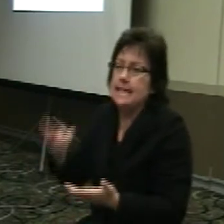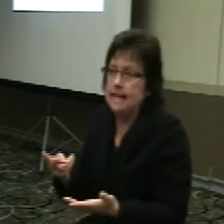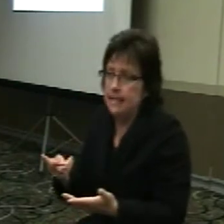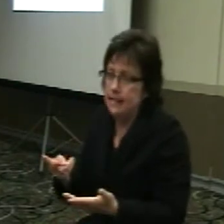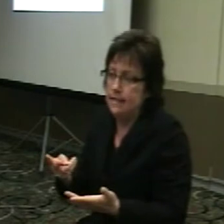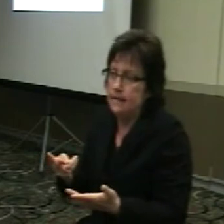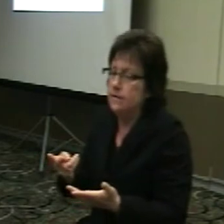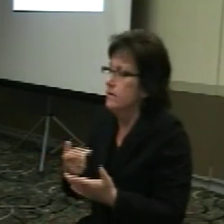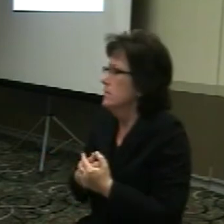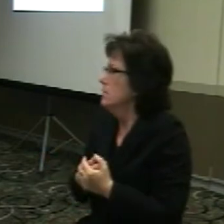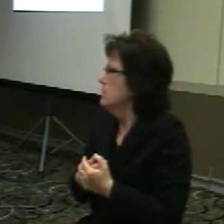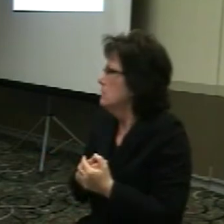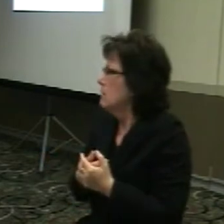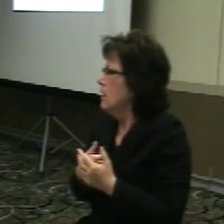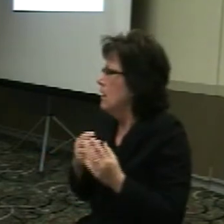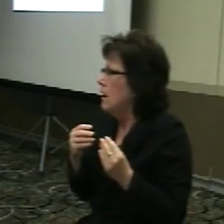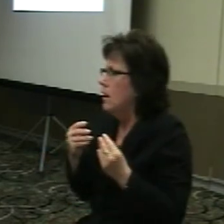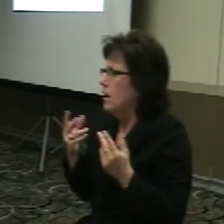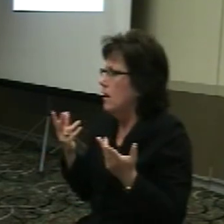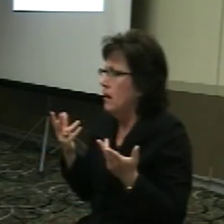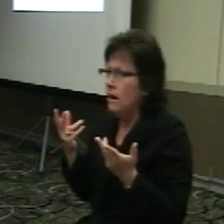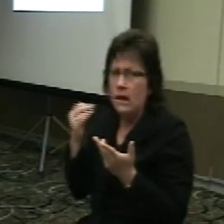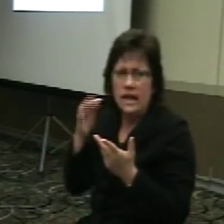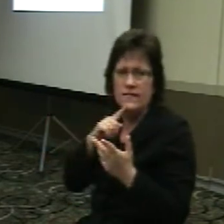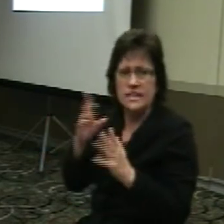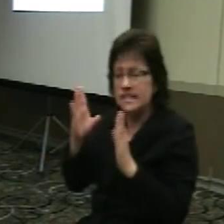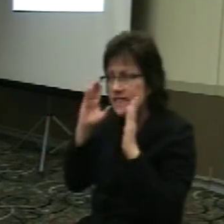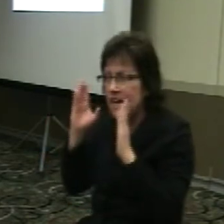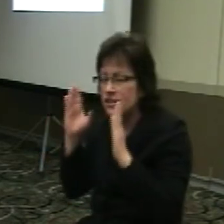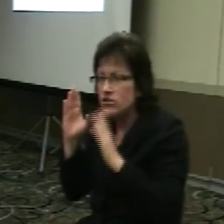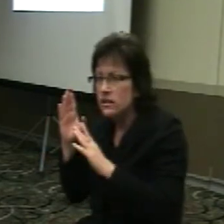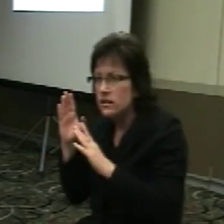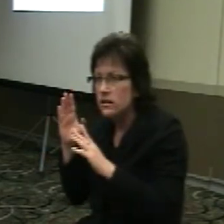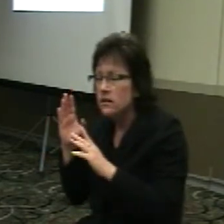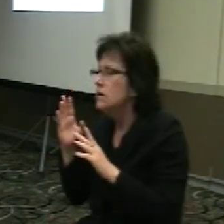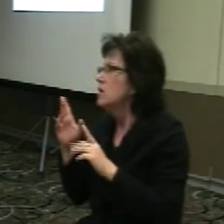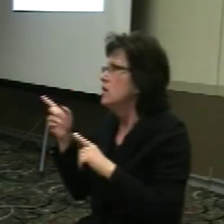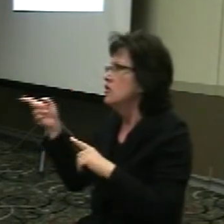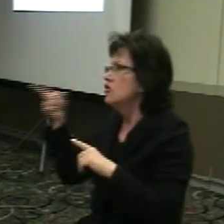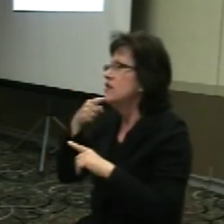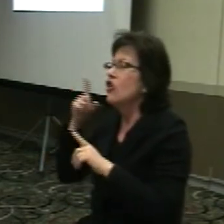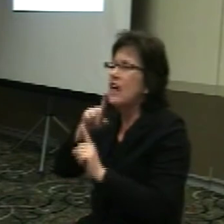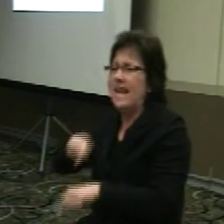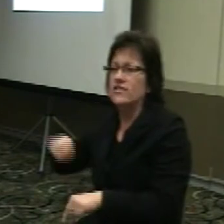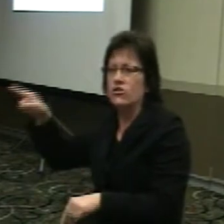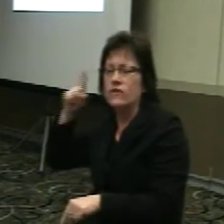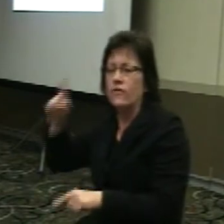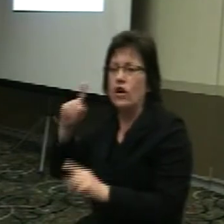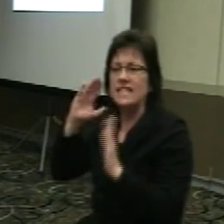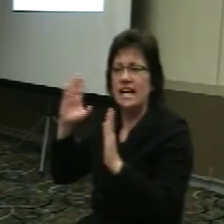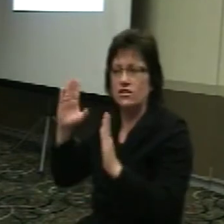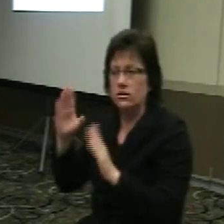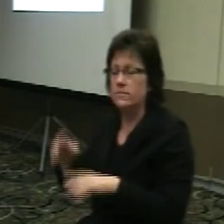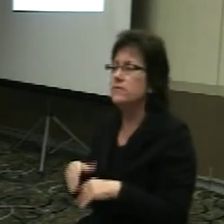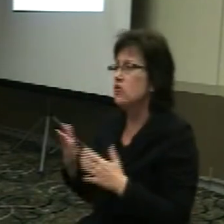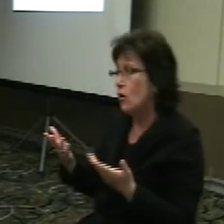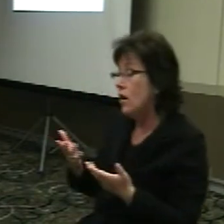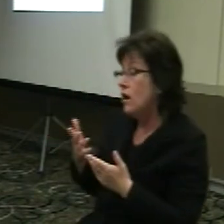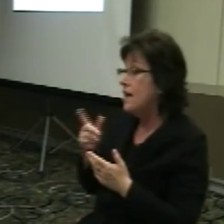want to. Okay. If it's attention, would tutoring, all right, she said for attention. If it's would tutoring